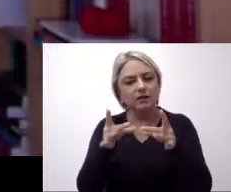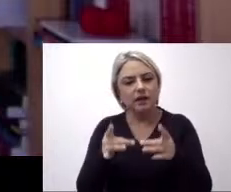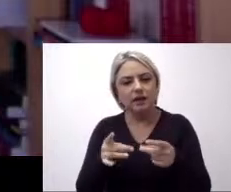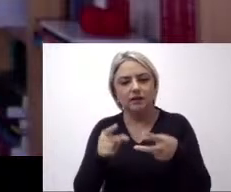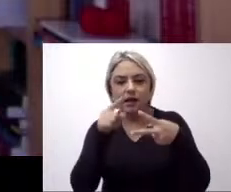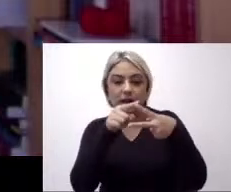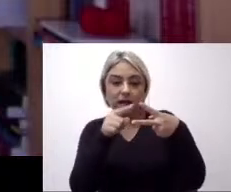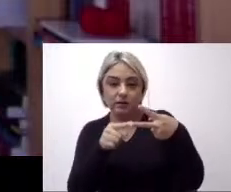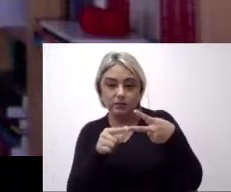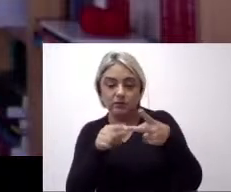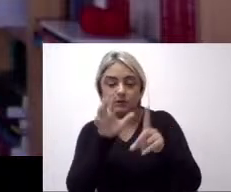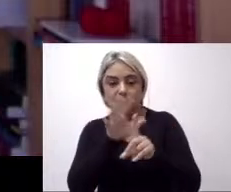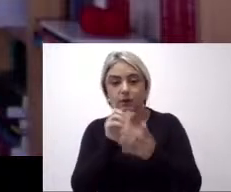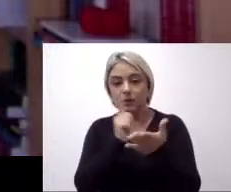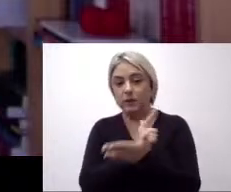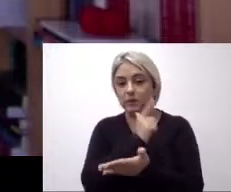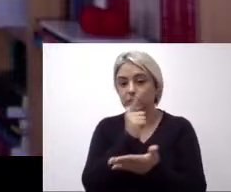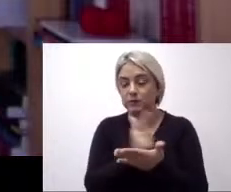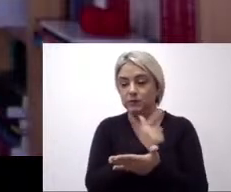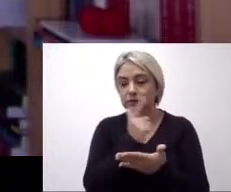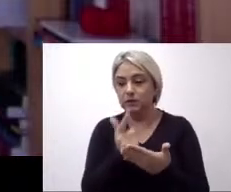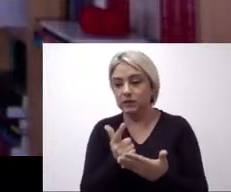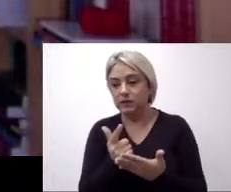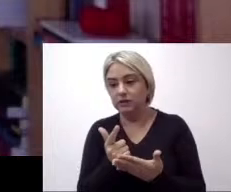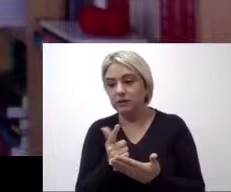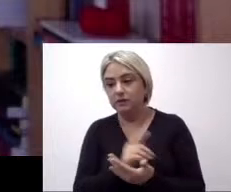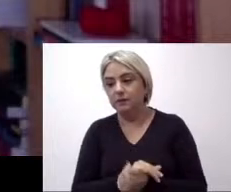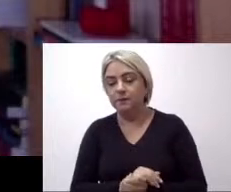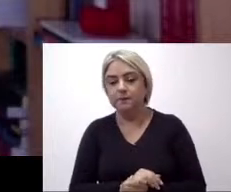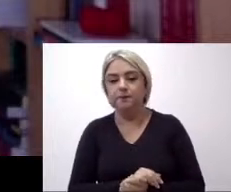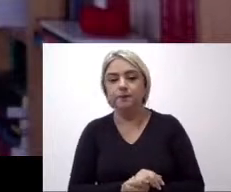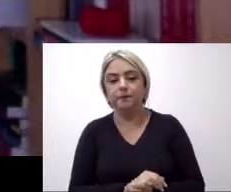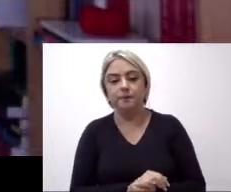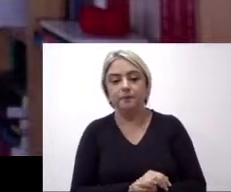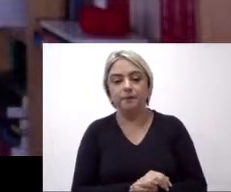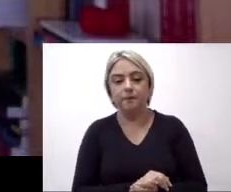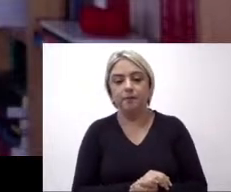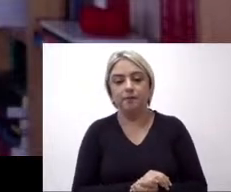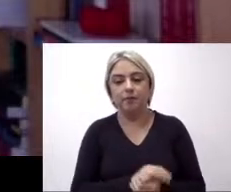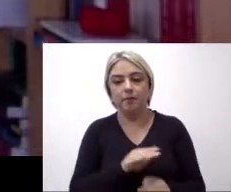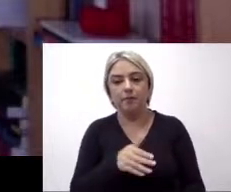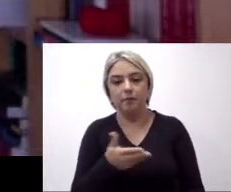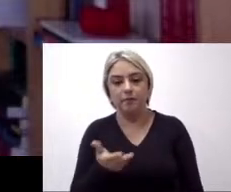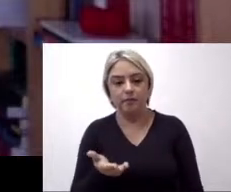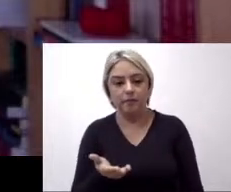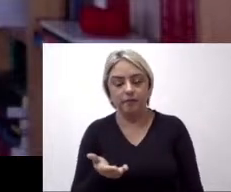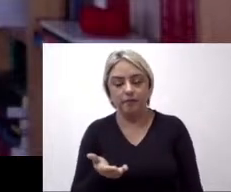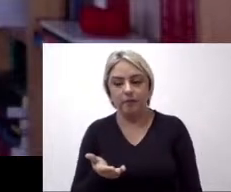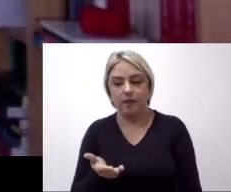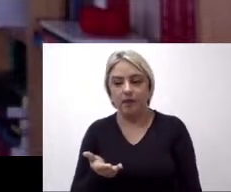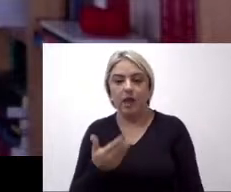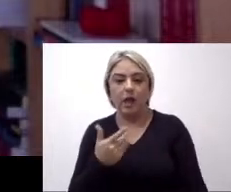because when you read the two chapters in the book.